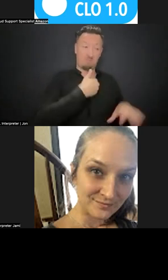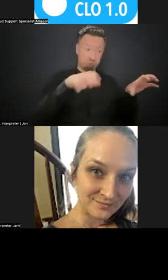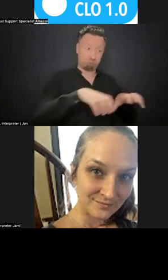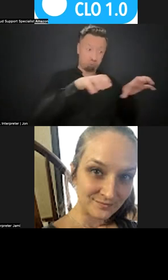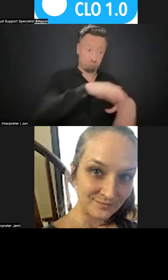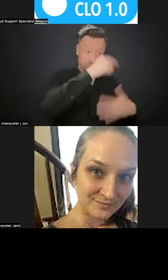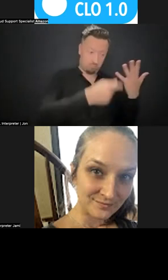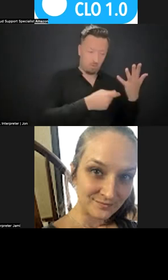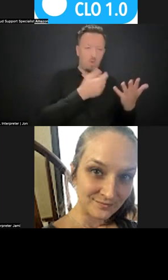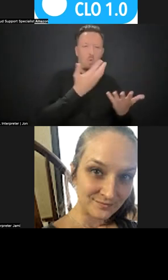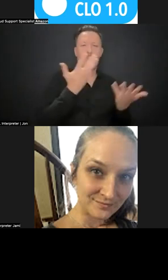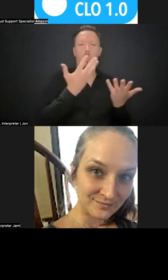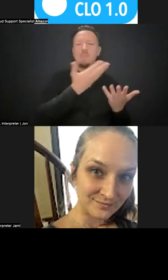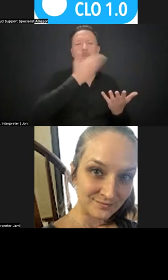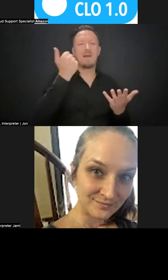that.